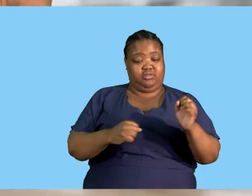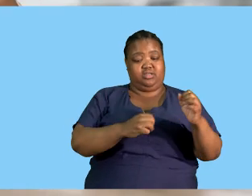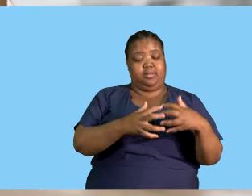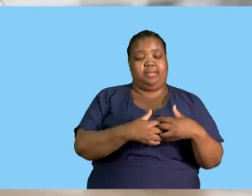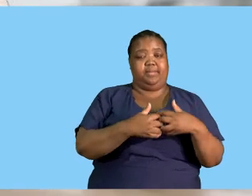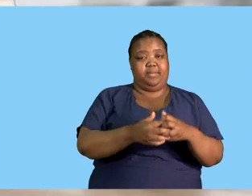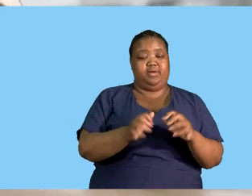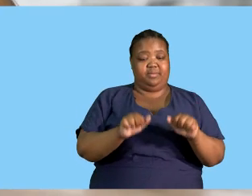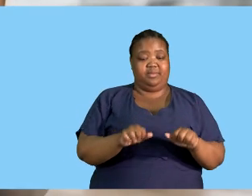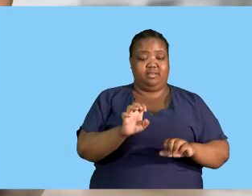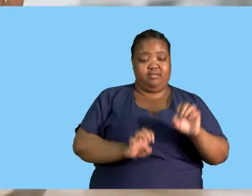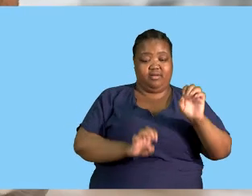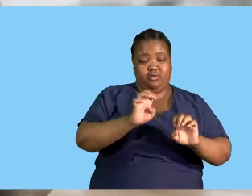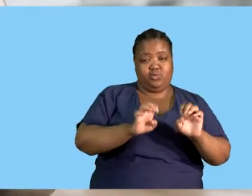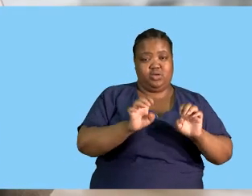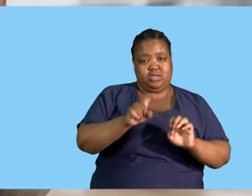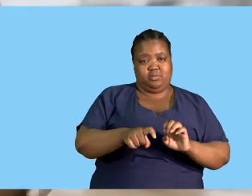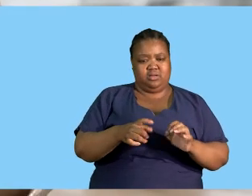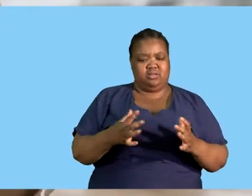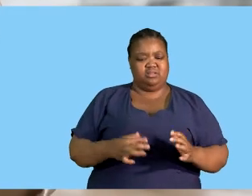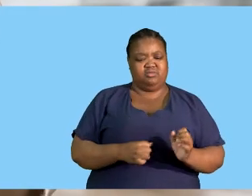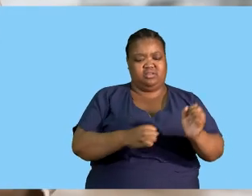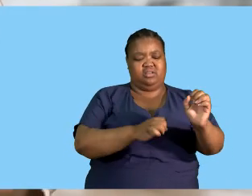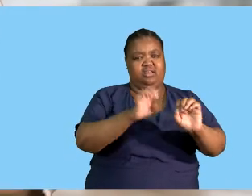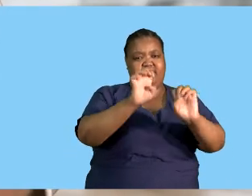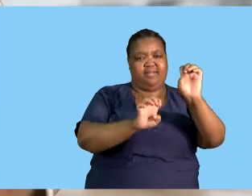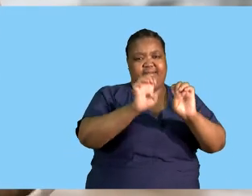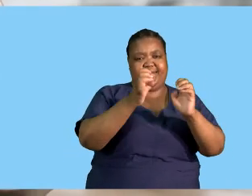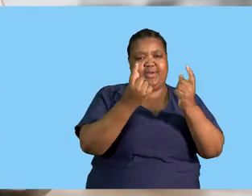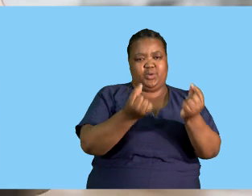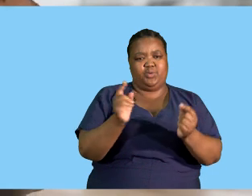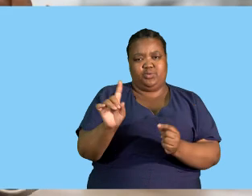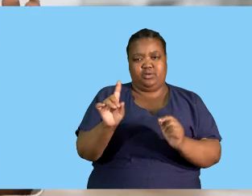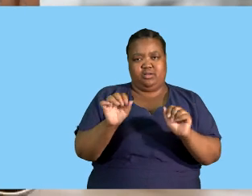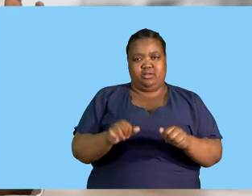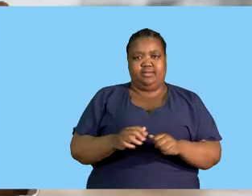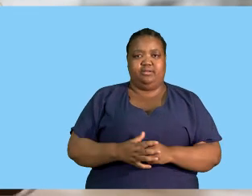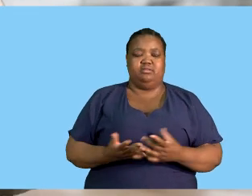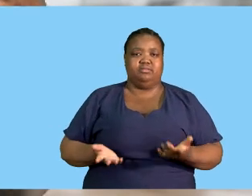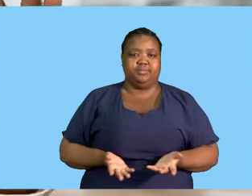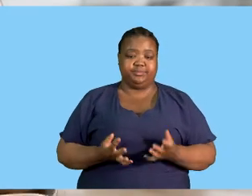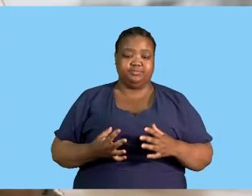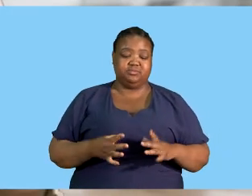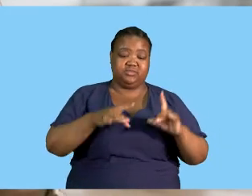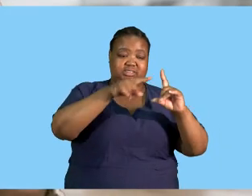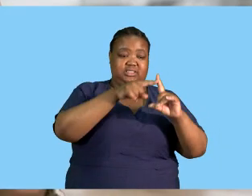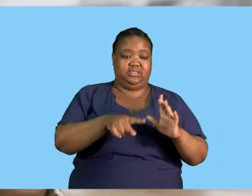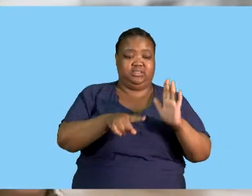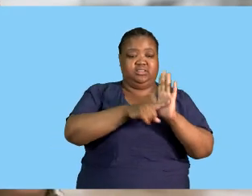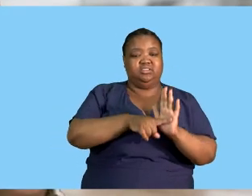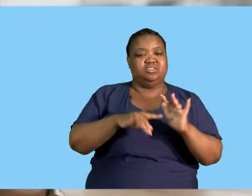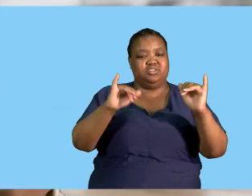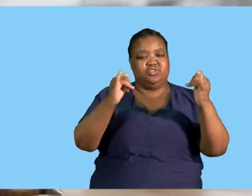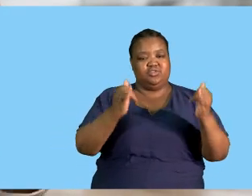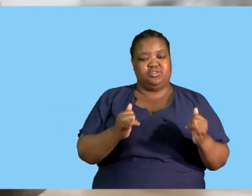strategy, so now we need to evaluate it. When we evaluate the strategy, what are we doing? We are basically checking the advantages and the disadvantages of